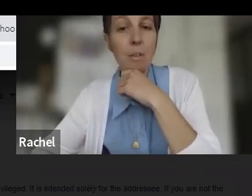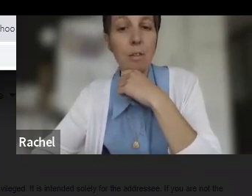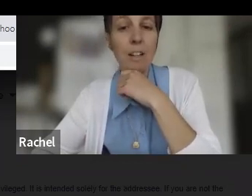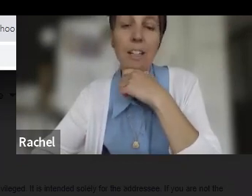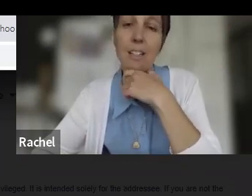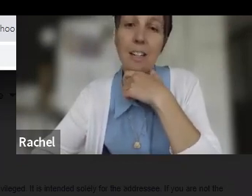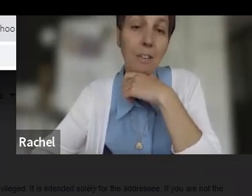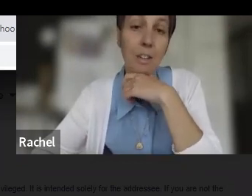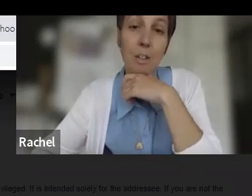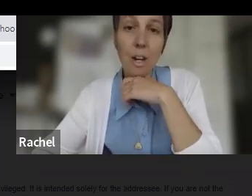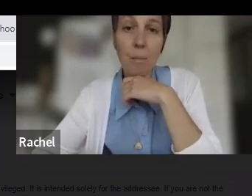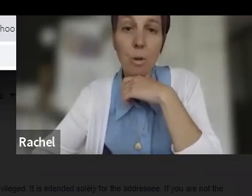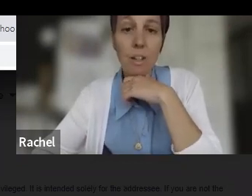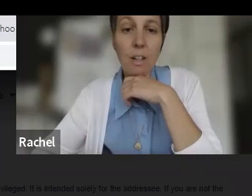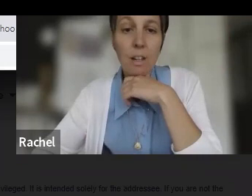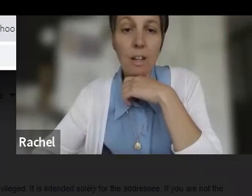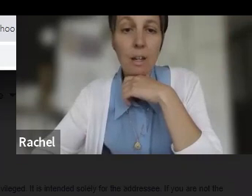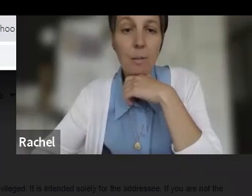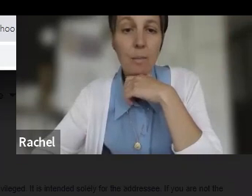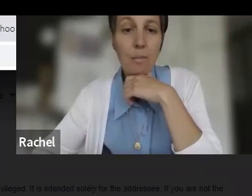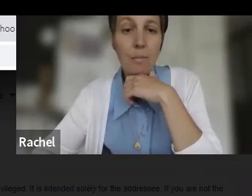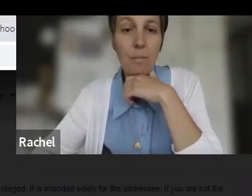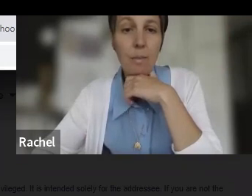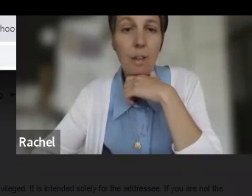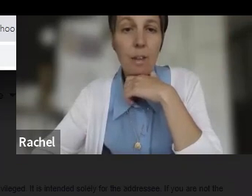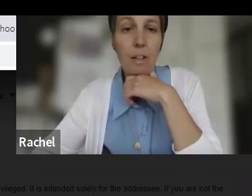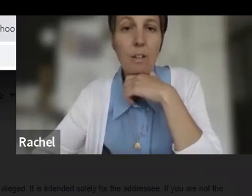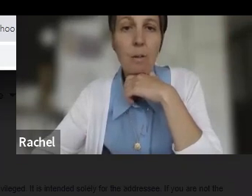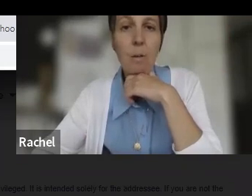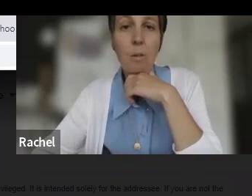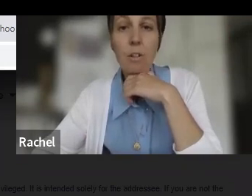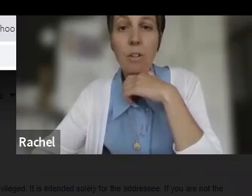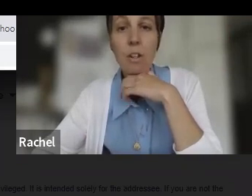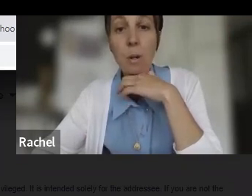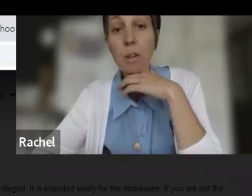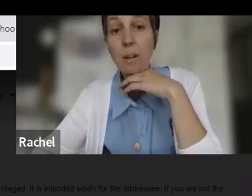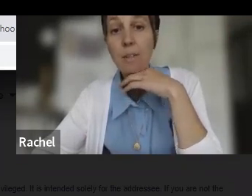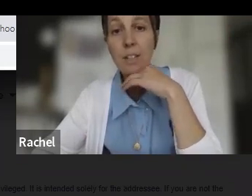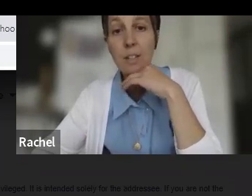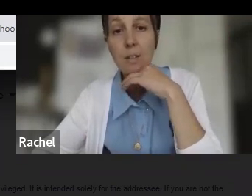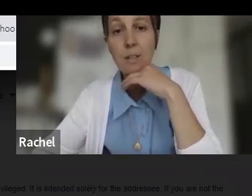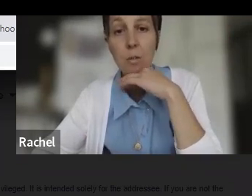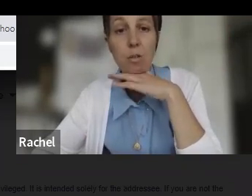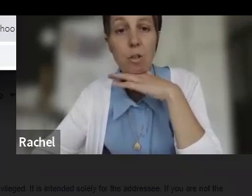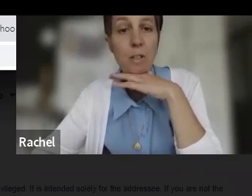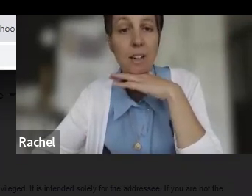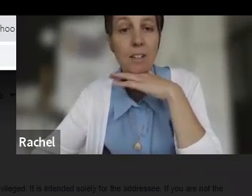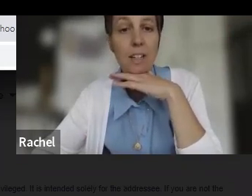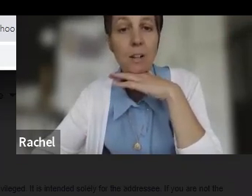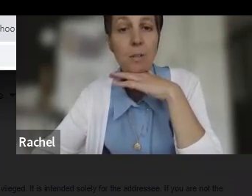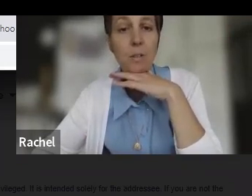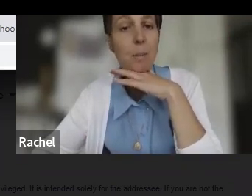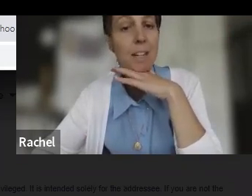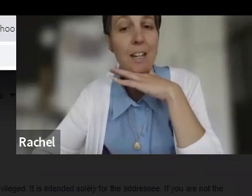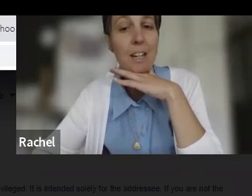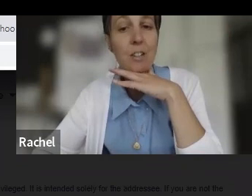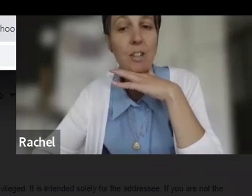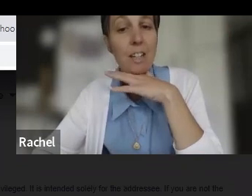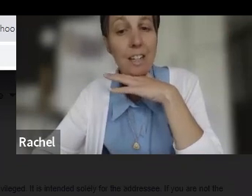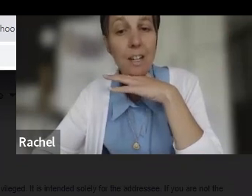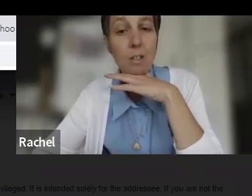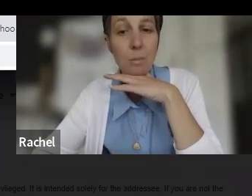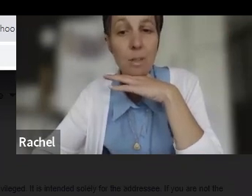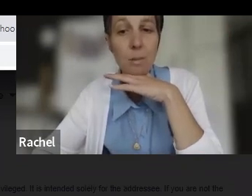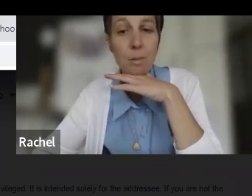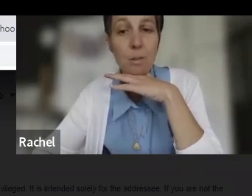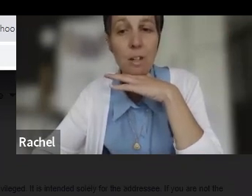build that resilience, such as having like a healthy support network. And so also one of the other benefits of group-based treatments